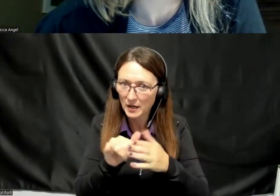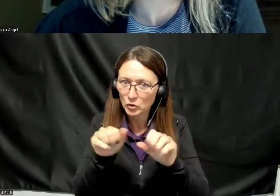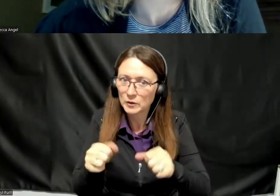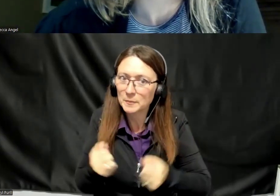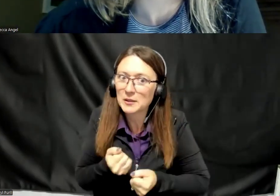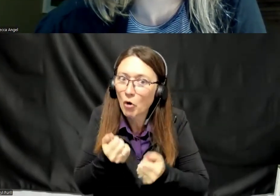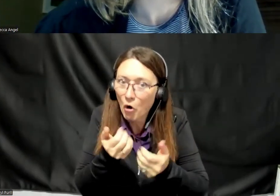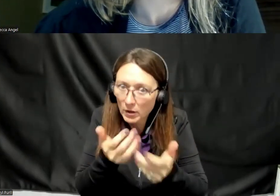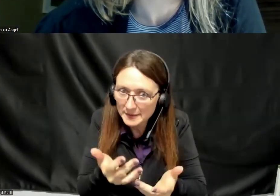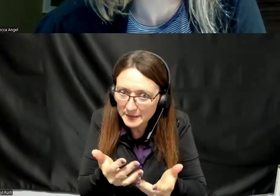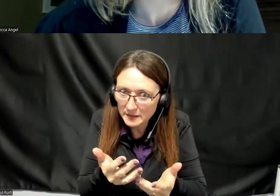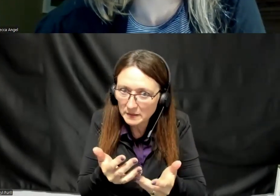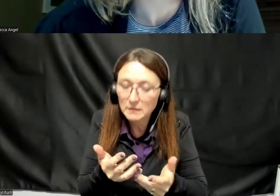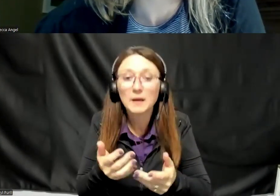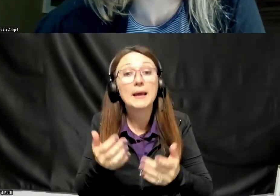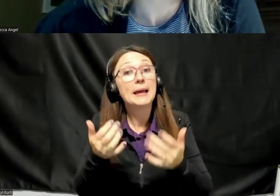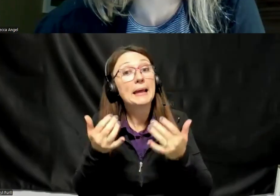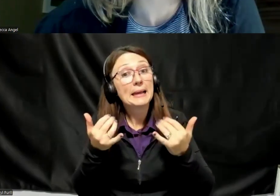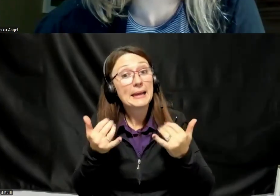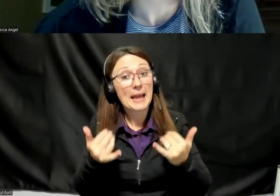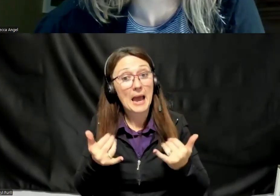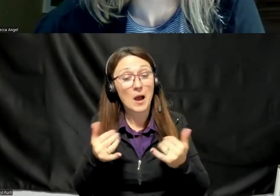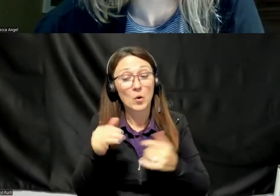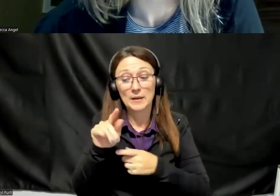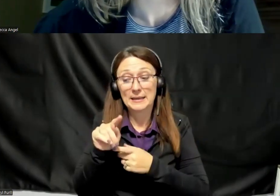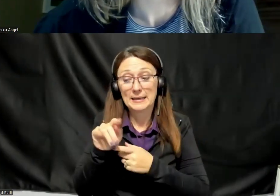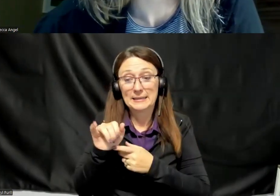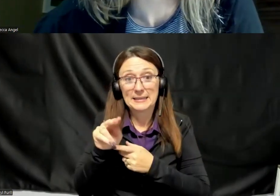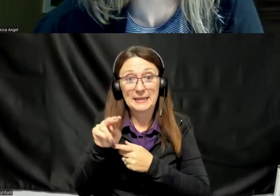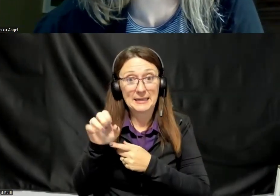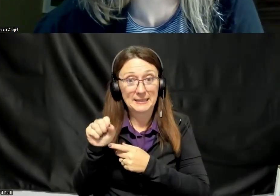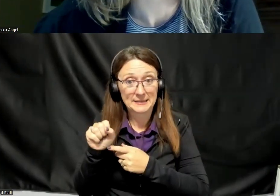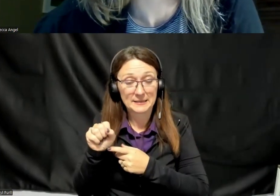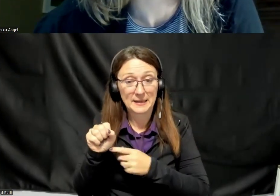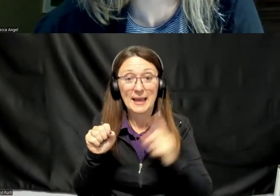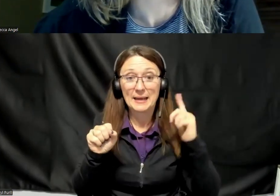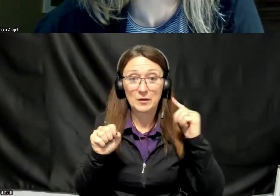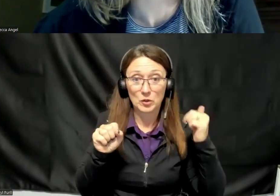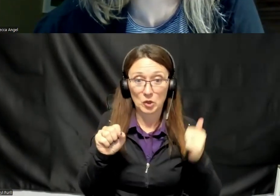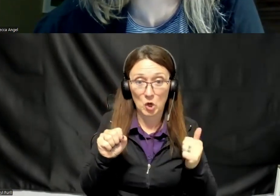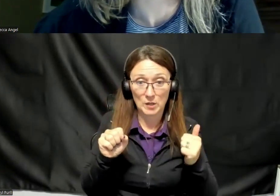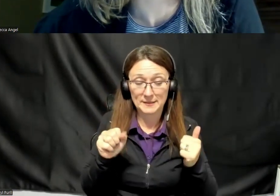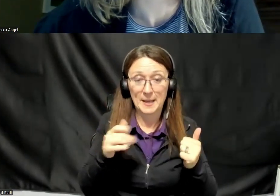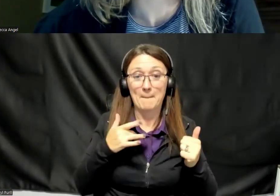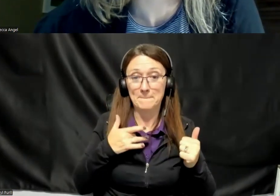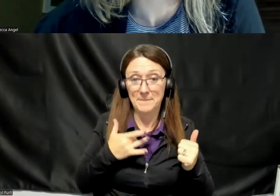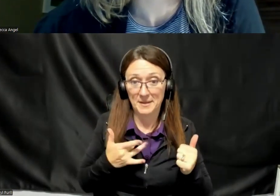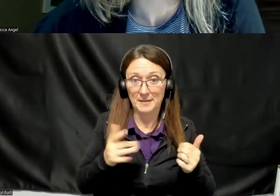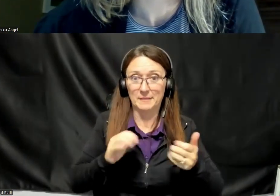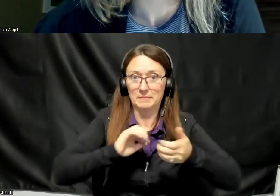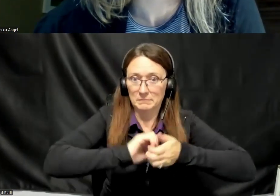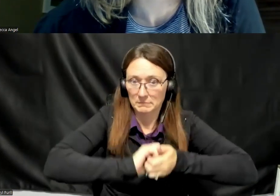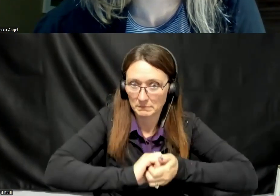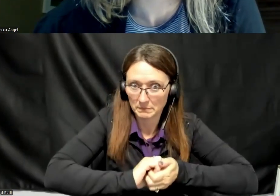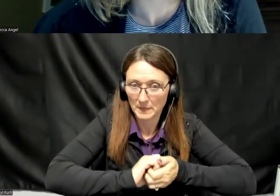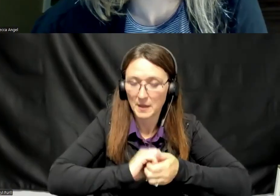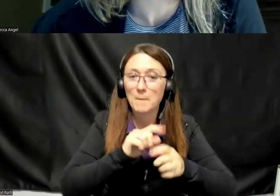is, although tinnitus and hearing loss go hand in hand, there are other things that